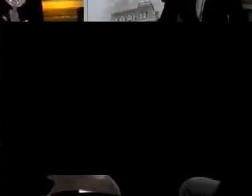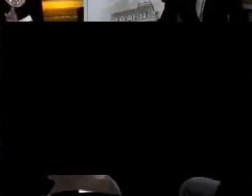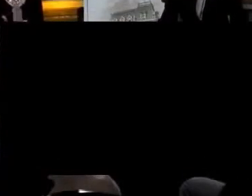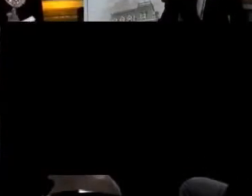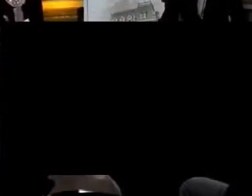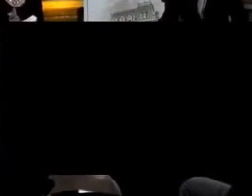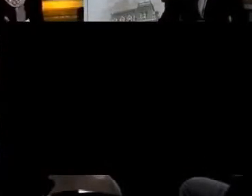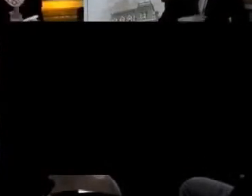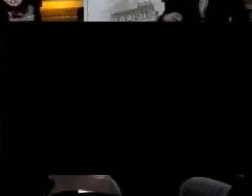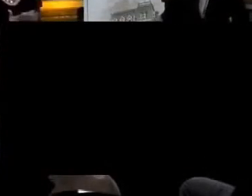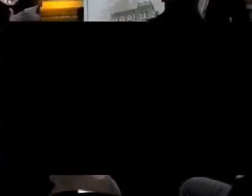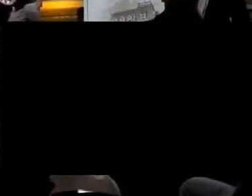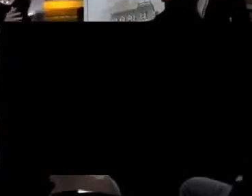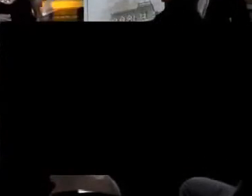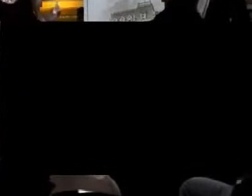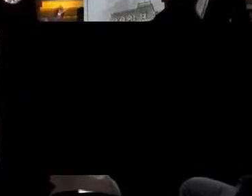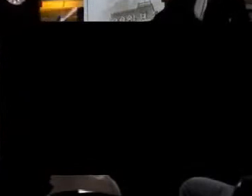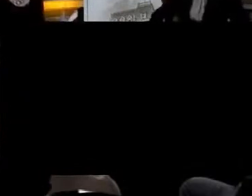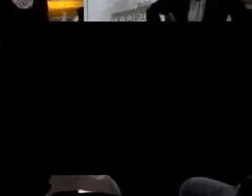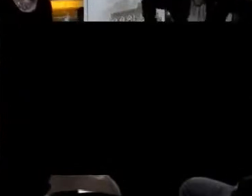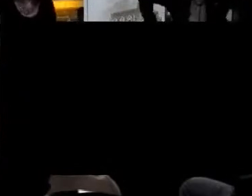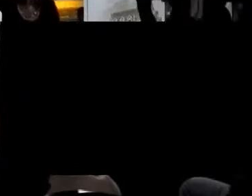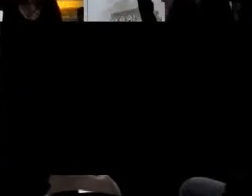Madam Secretary. Thank you.